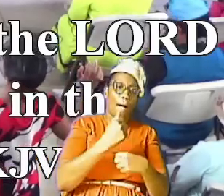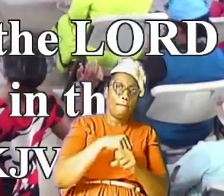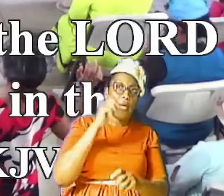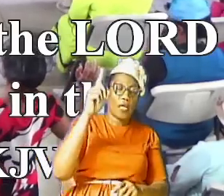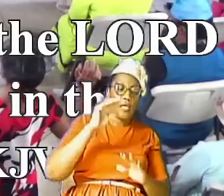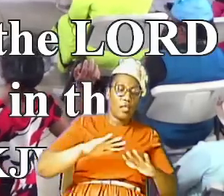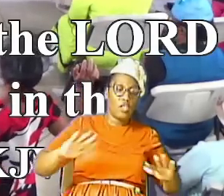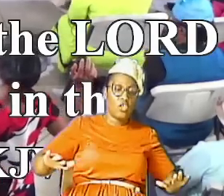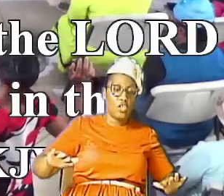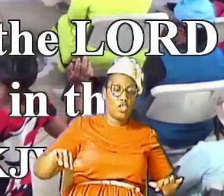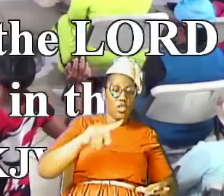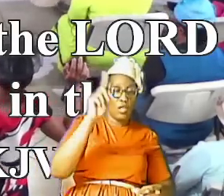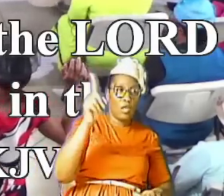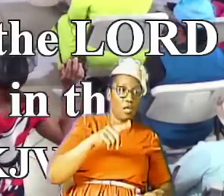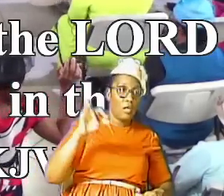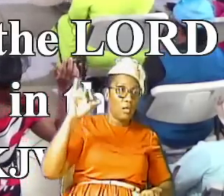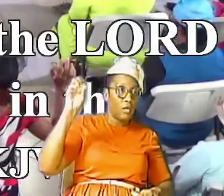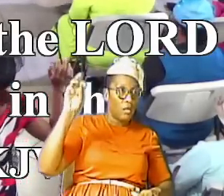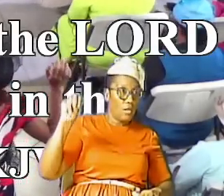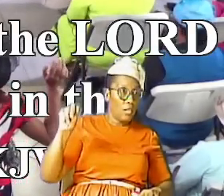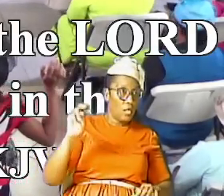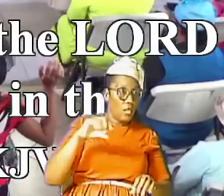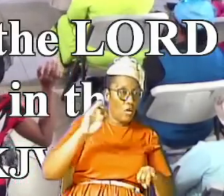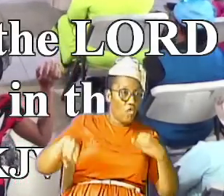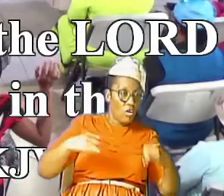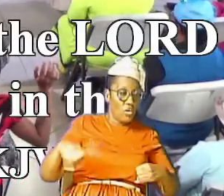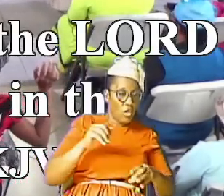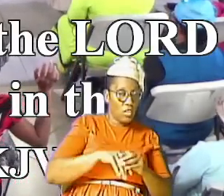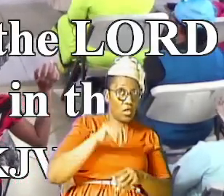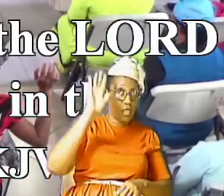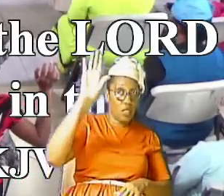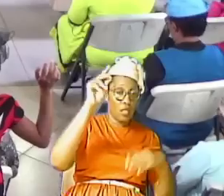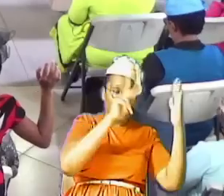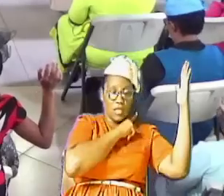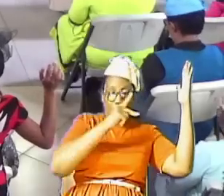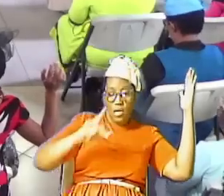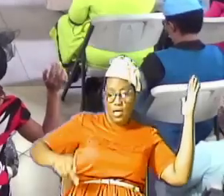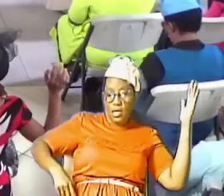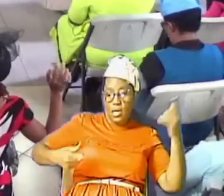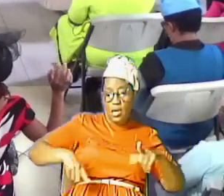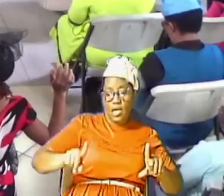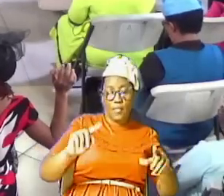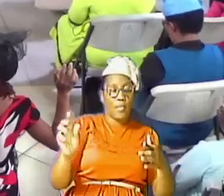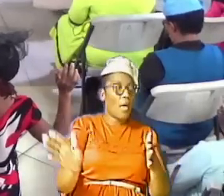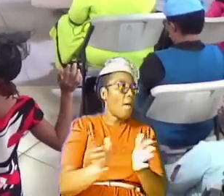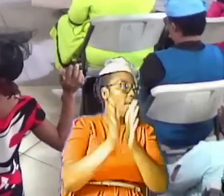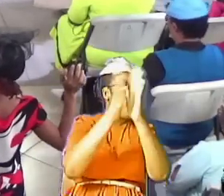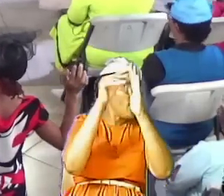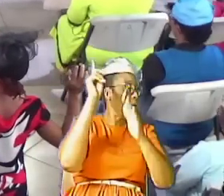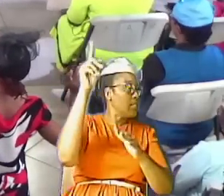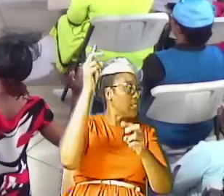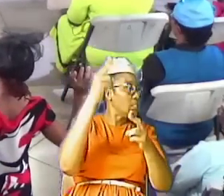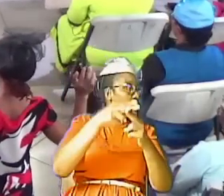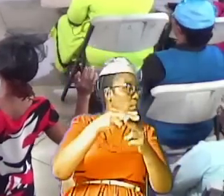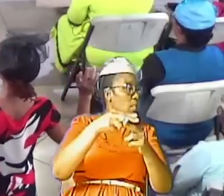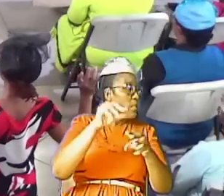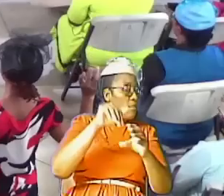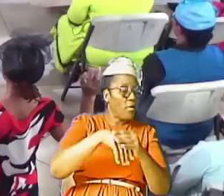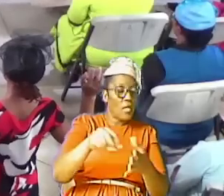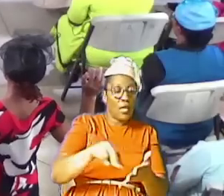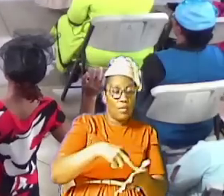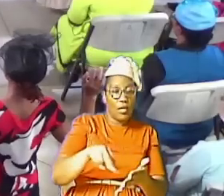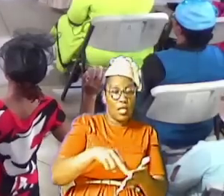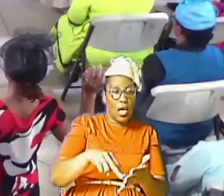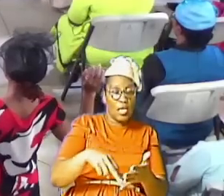of Zion be joyful in their king. Let them praise his name in the dance. Let them sing praises unto him